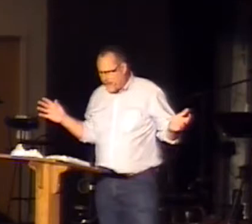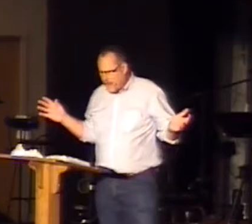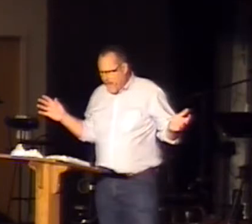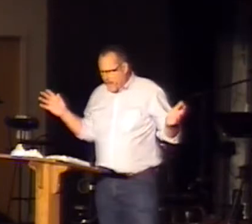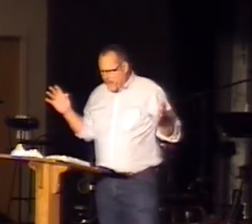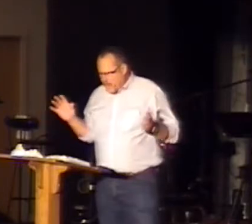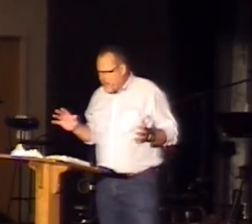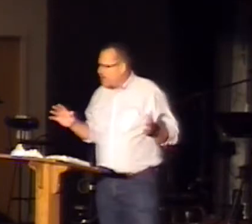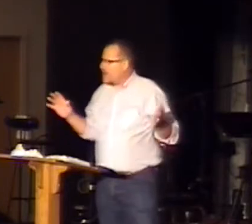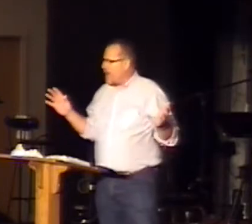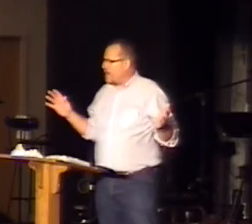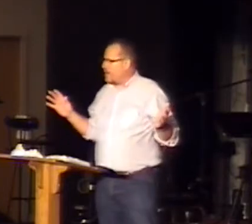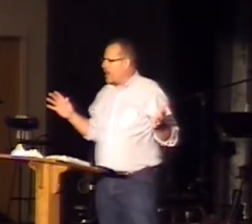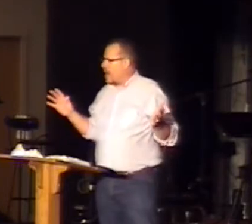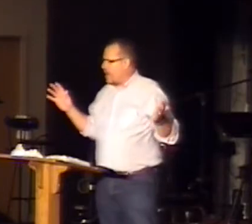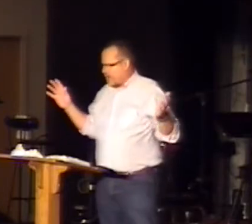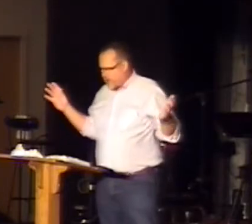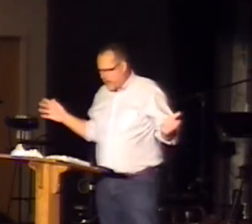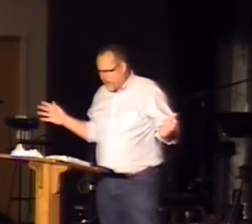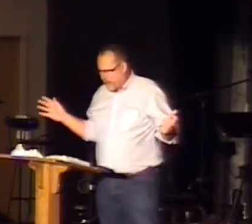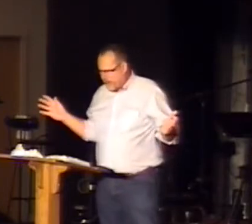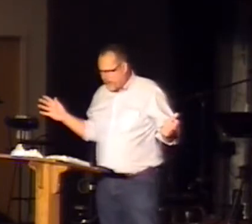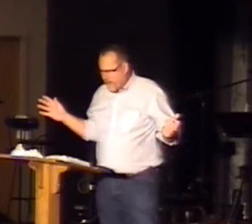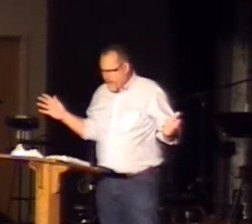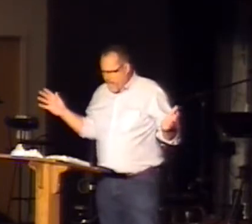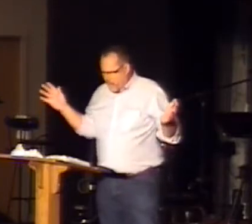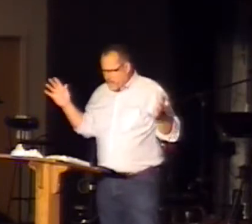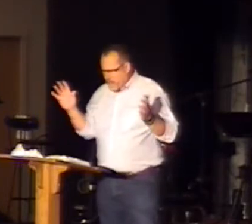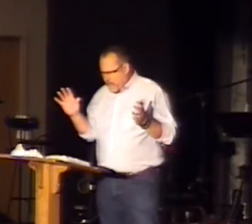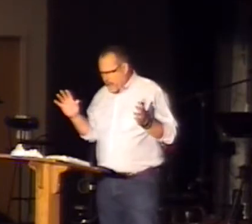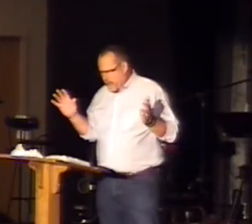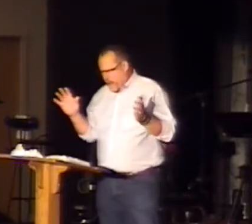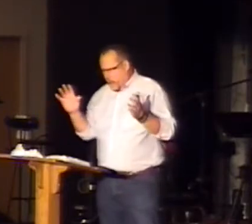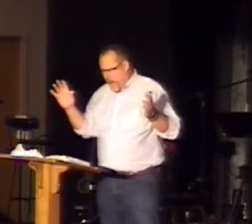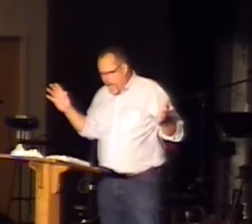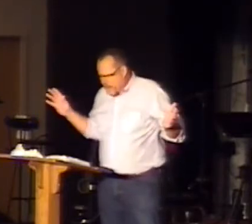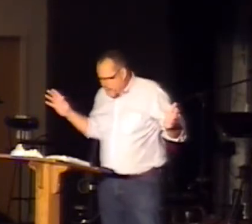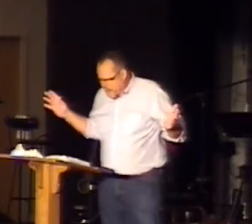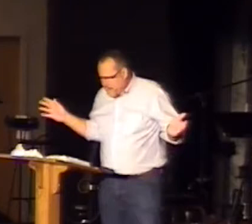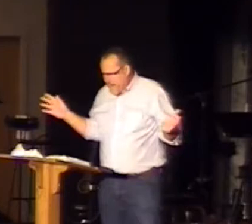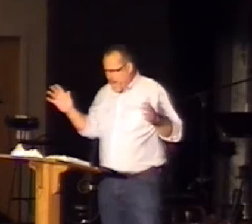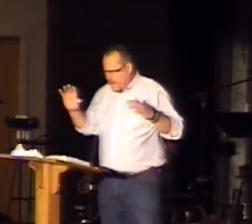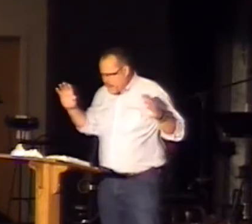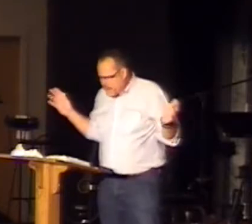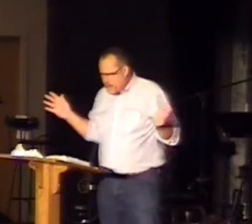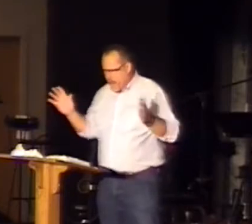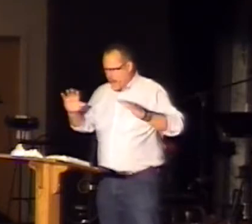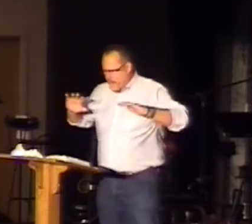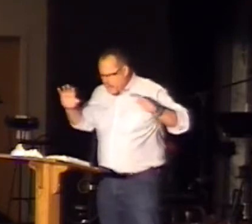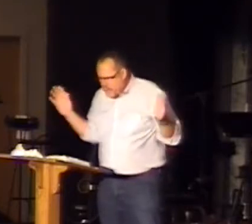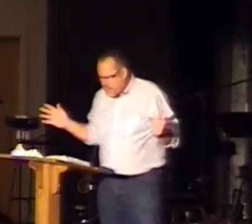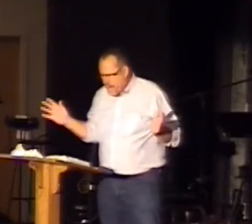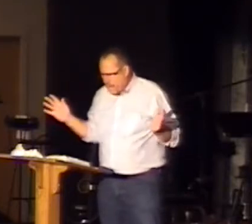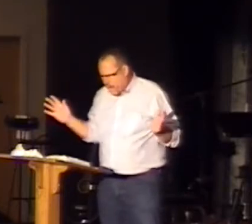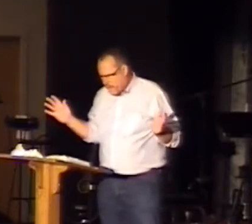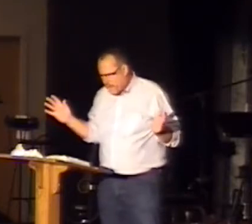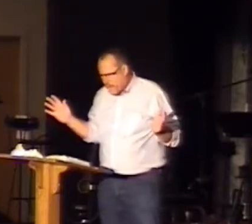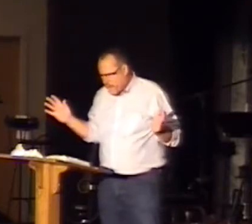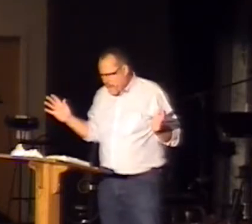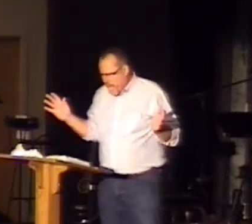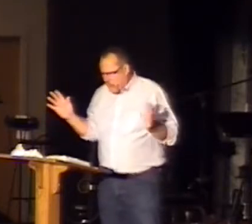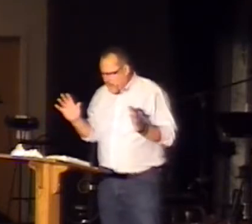wife and their sons Ham, Shem, and Japheth. It wasn't their wives, Mrs. Ham, Mrs. Shem, Mrs.